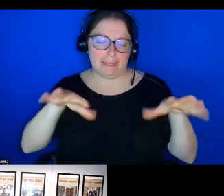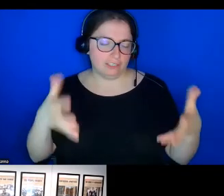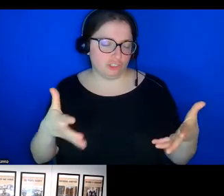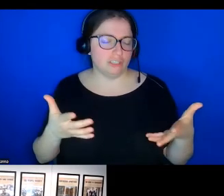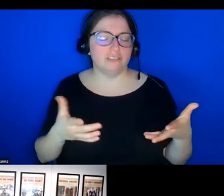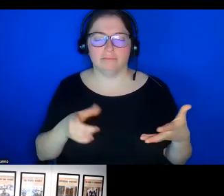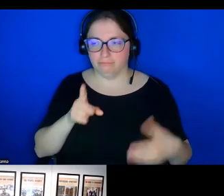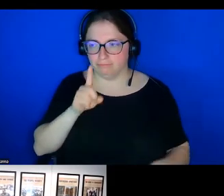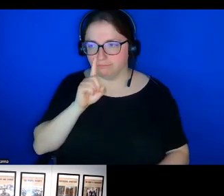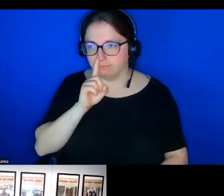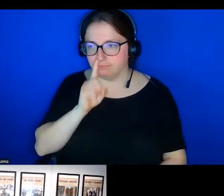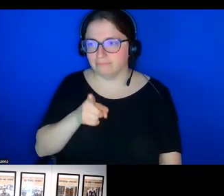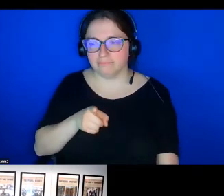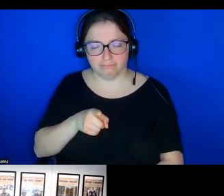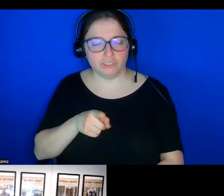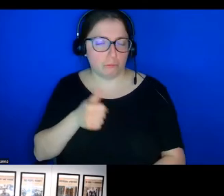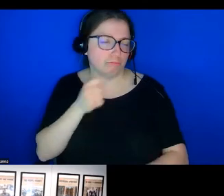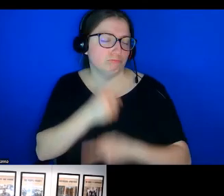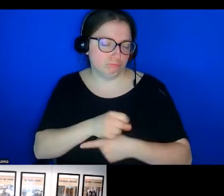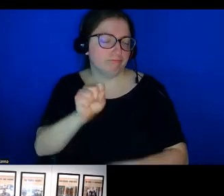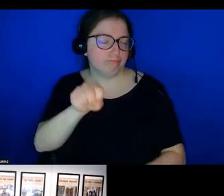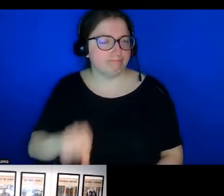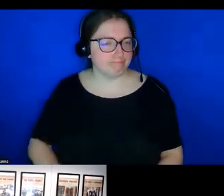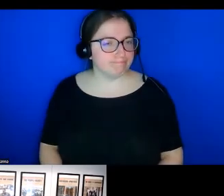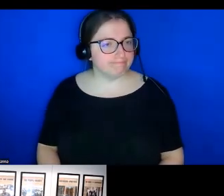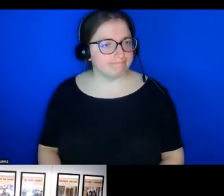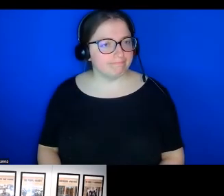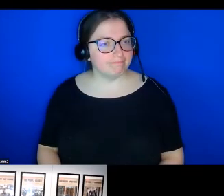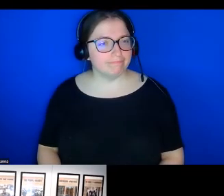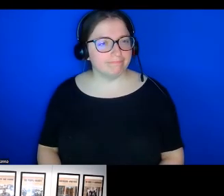to that too yeah